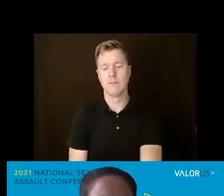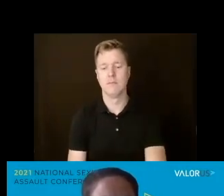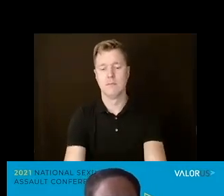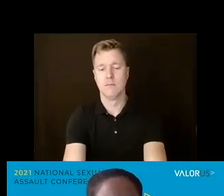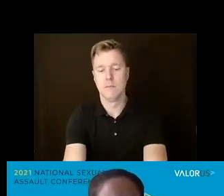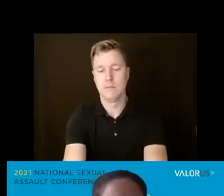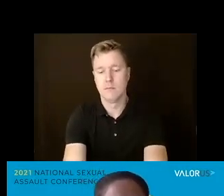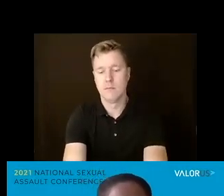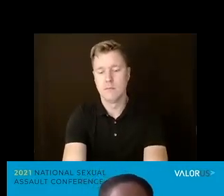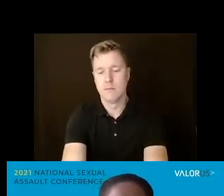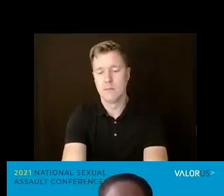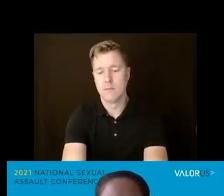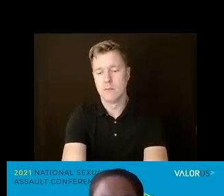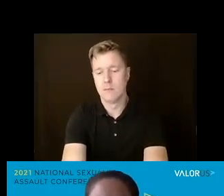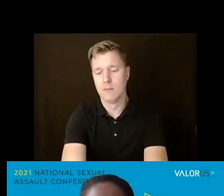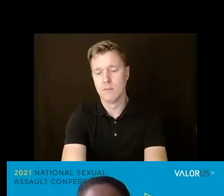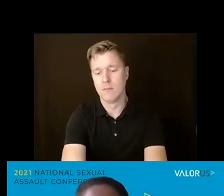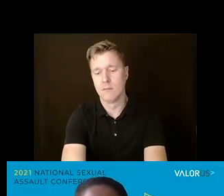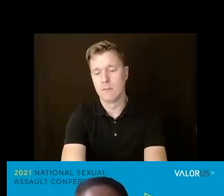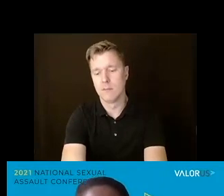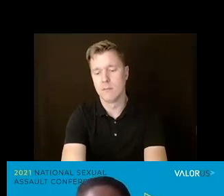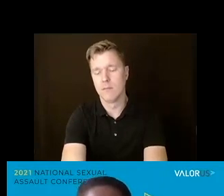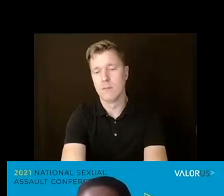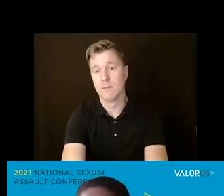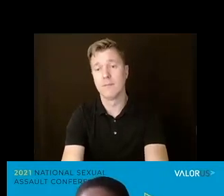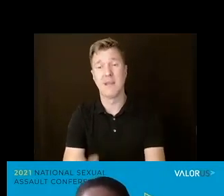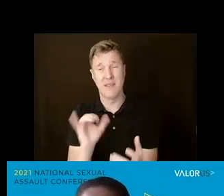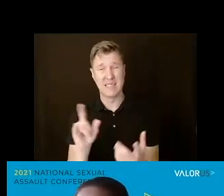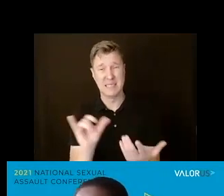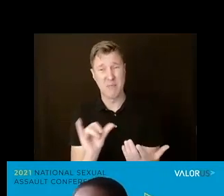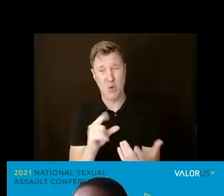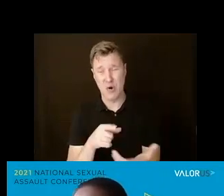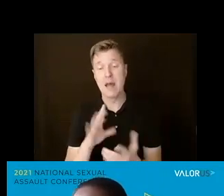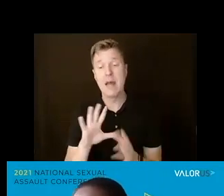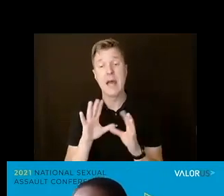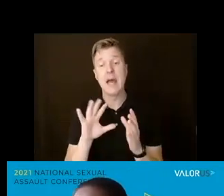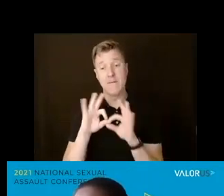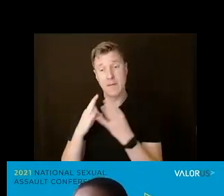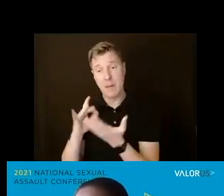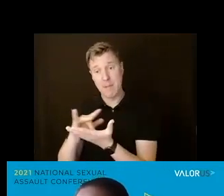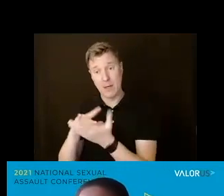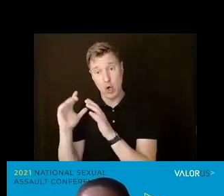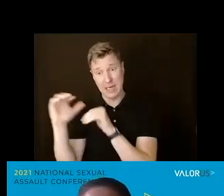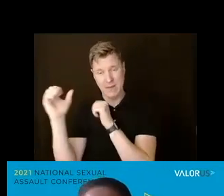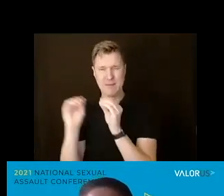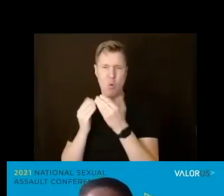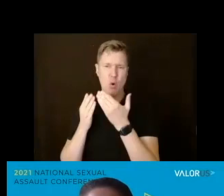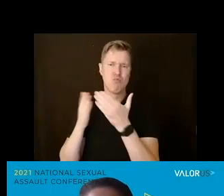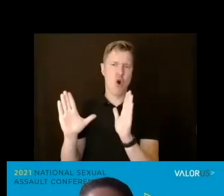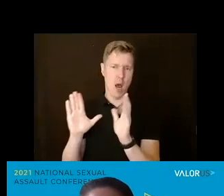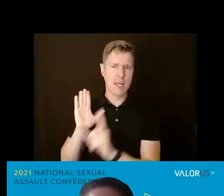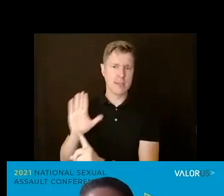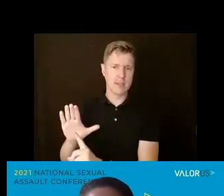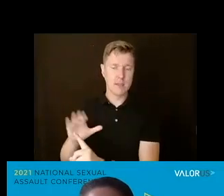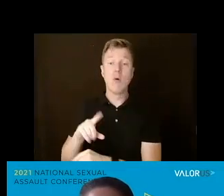Sure. So, I think, those are pretty similar, but family medical leave is broader. So there are other